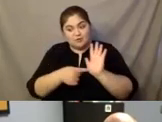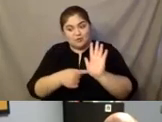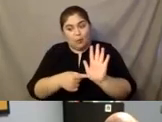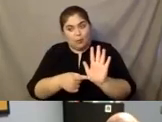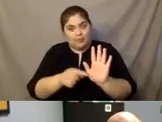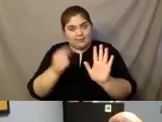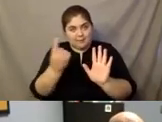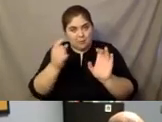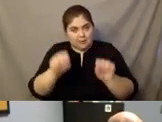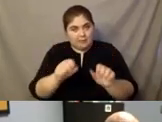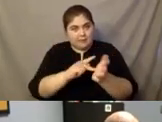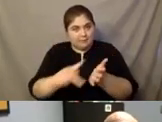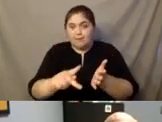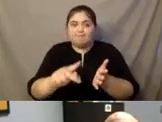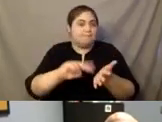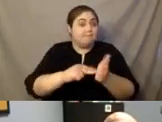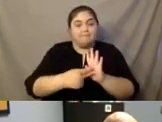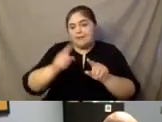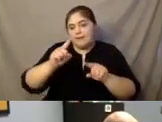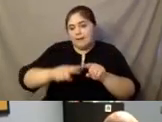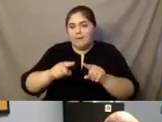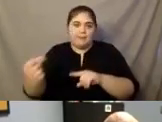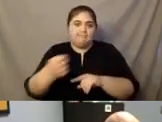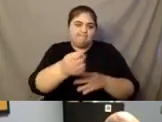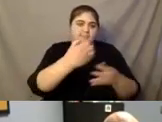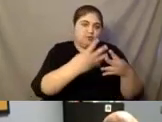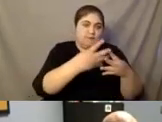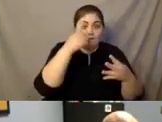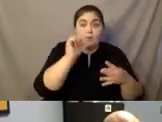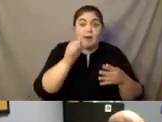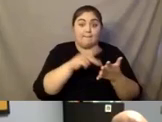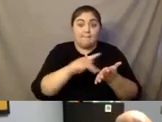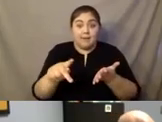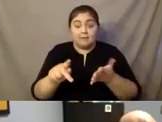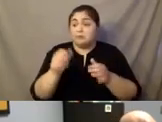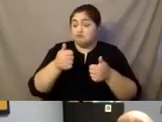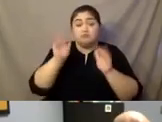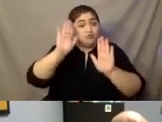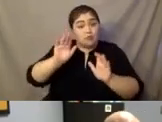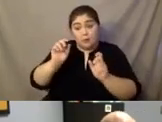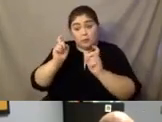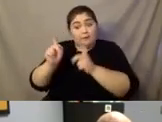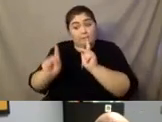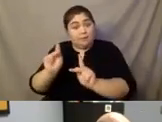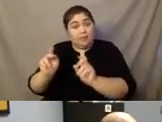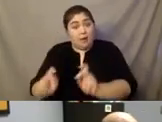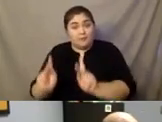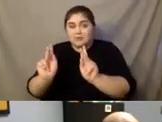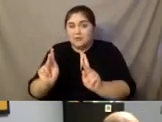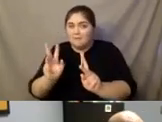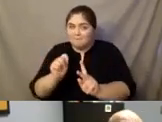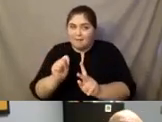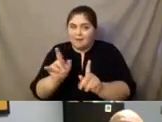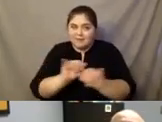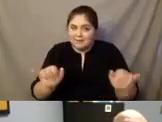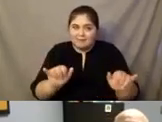to pay, they can't be jailed for not paying. So it's great, we give people the chance, but there's not always necessarily a hammer hanging over their head if they